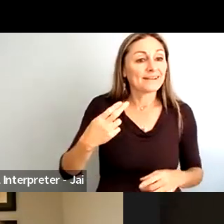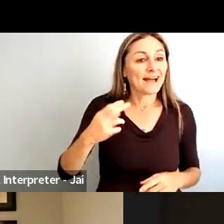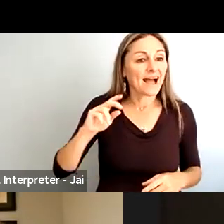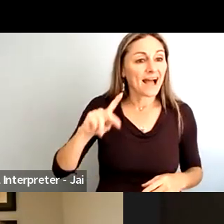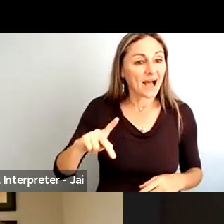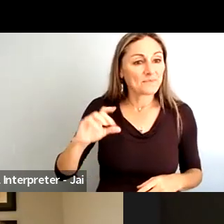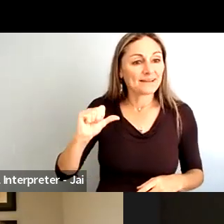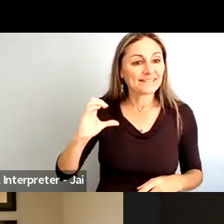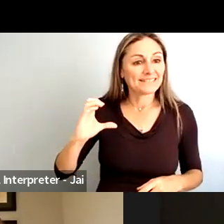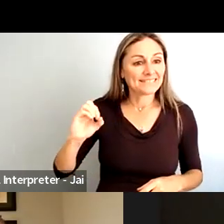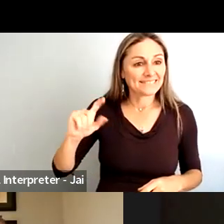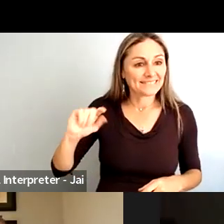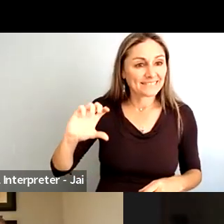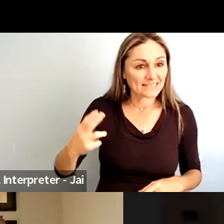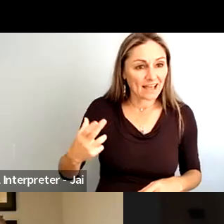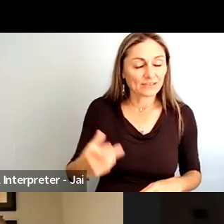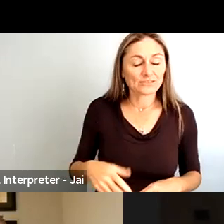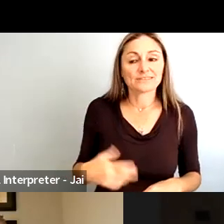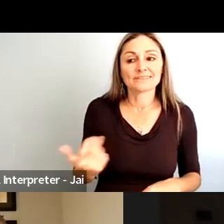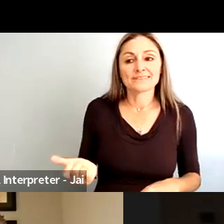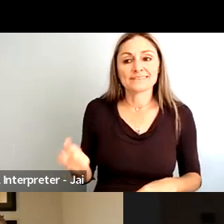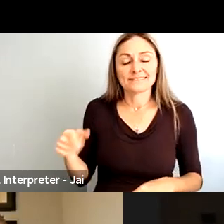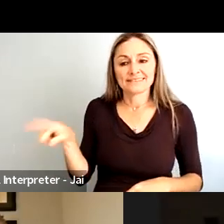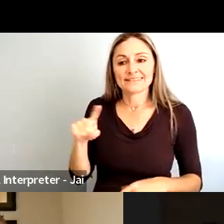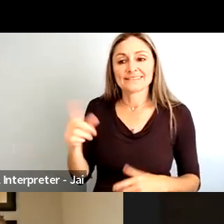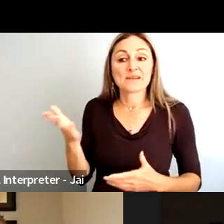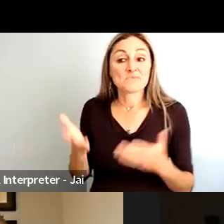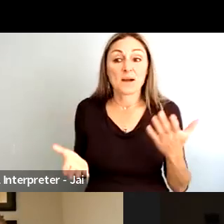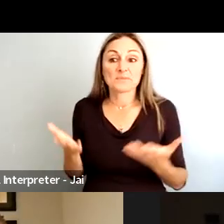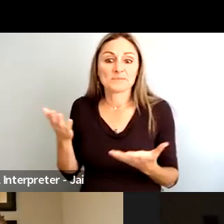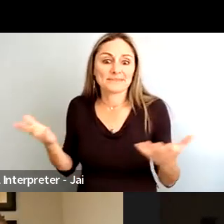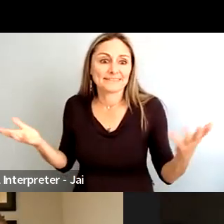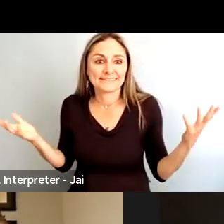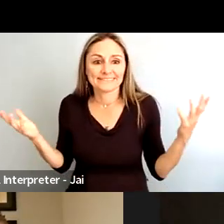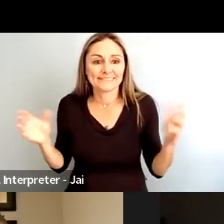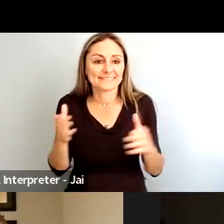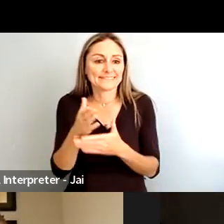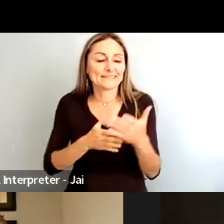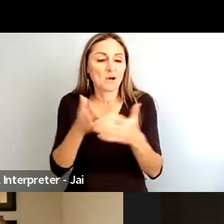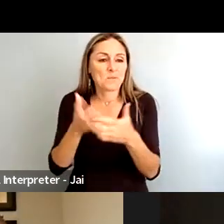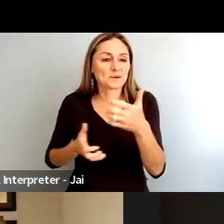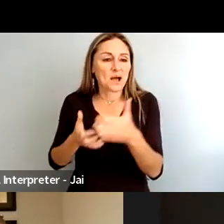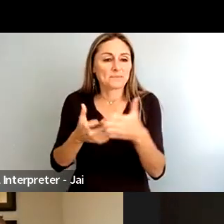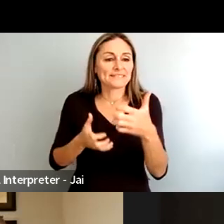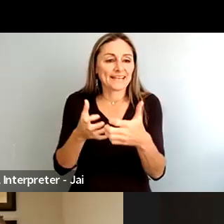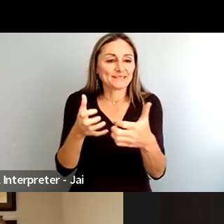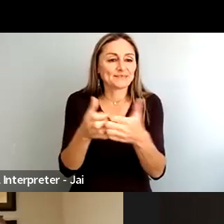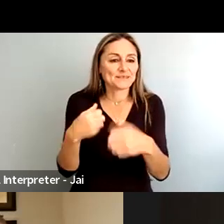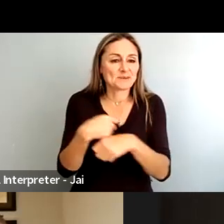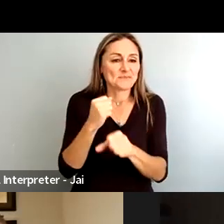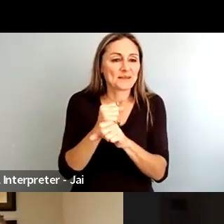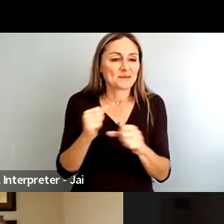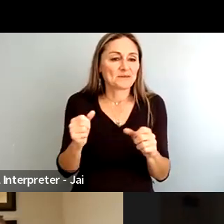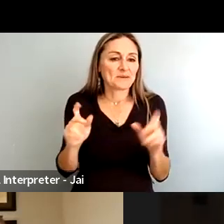they probably did some accommodations to make it so people